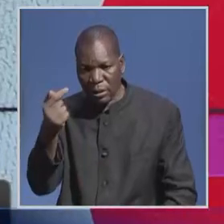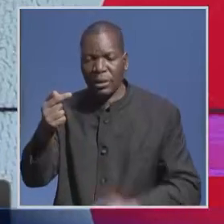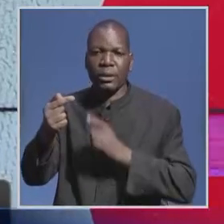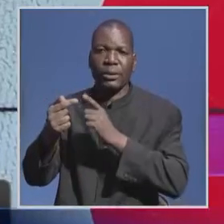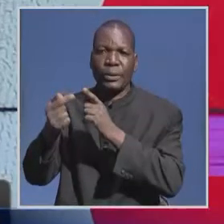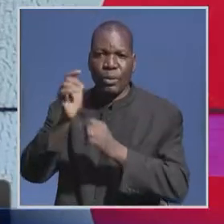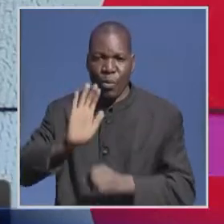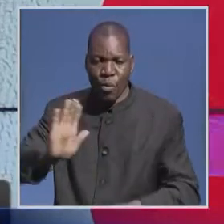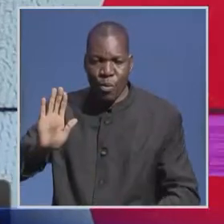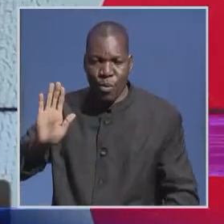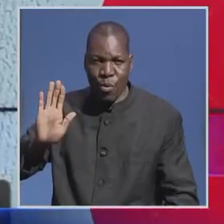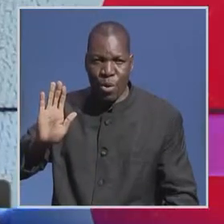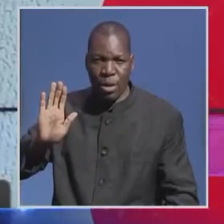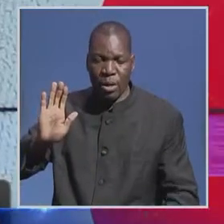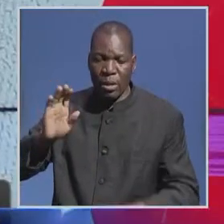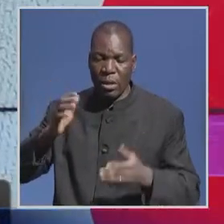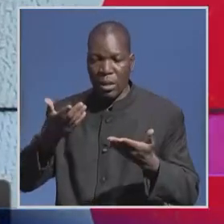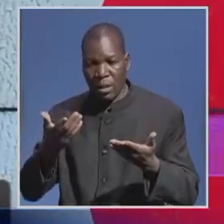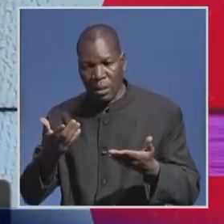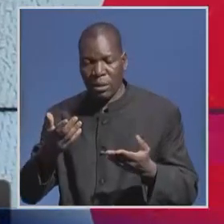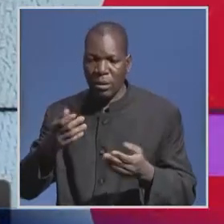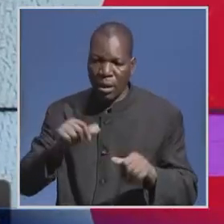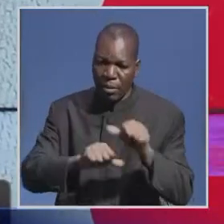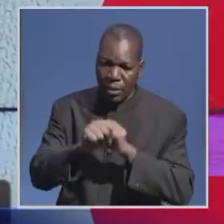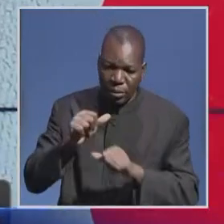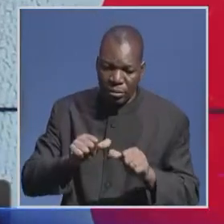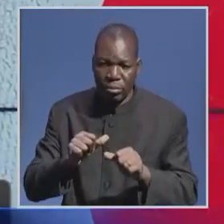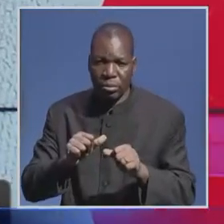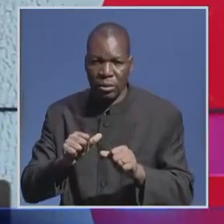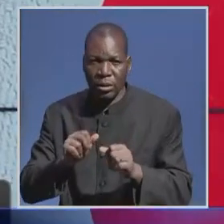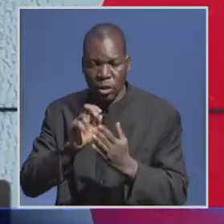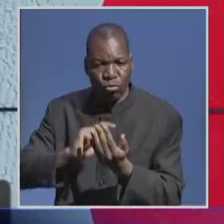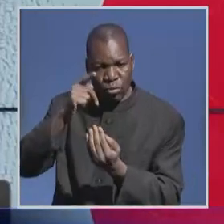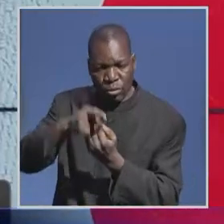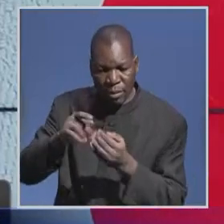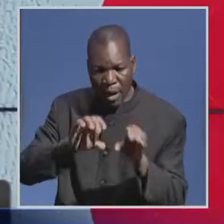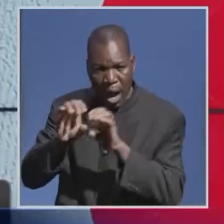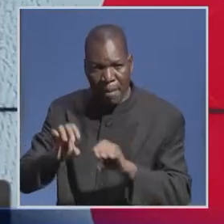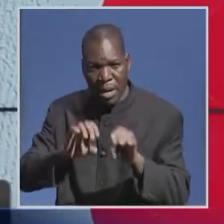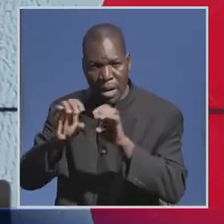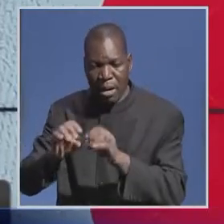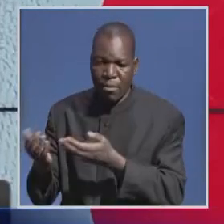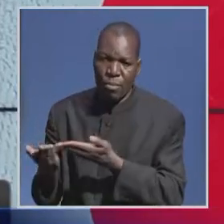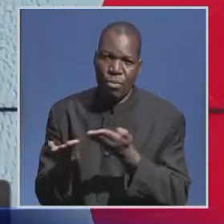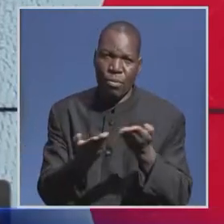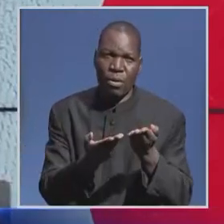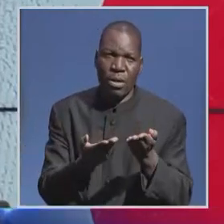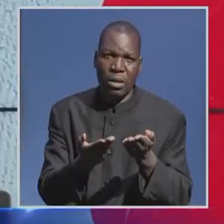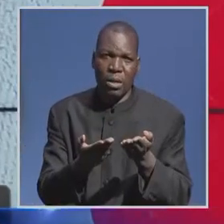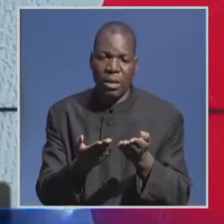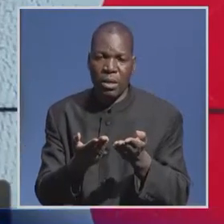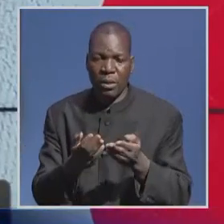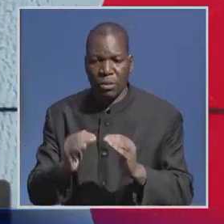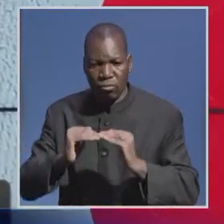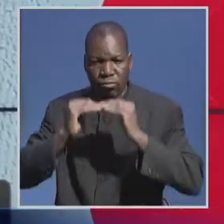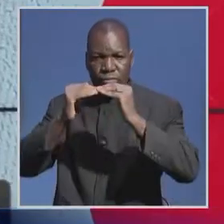goals. It is all about the values created by human activities that are needed to upgrade